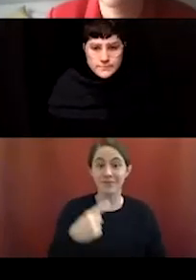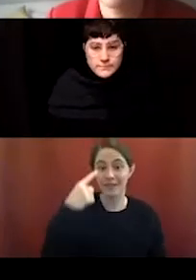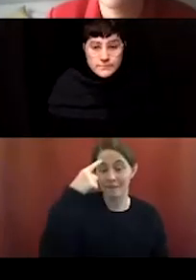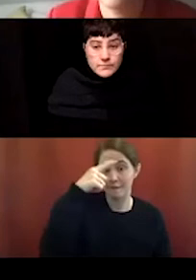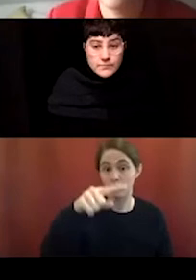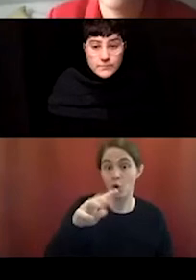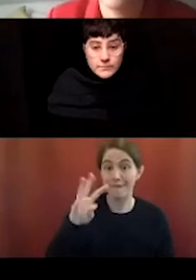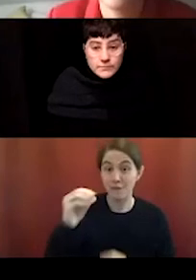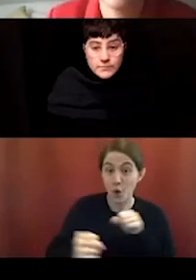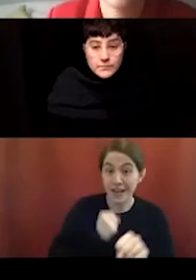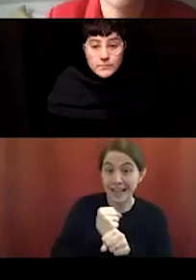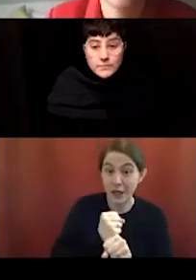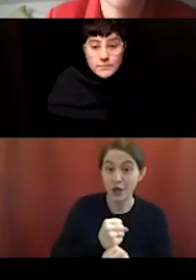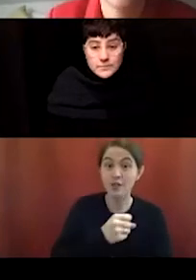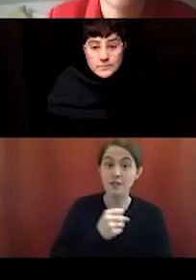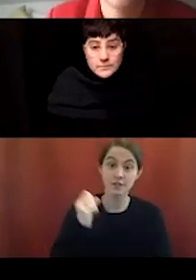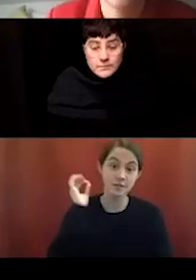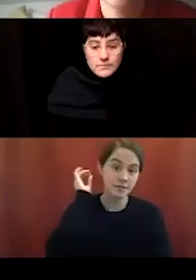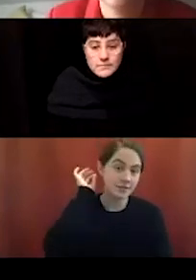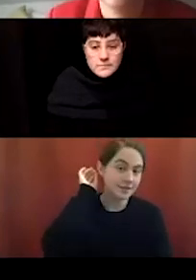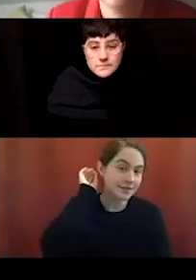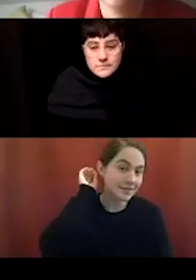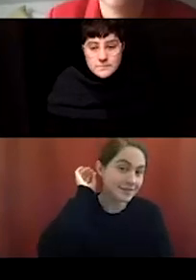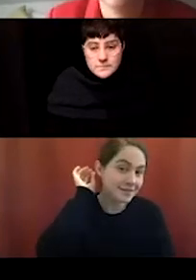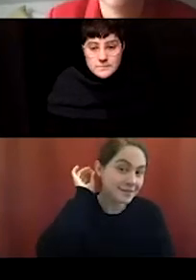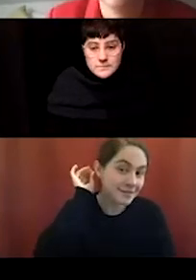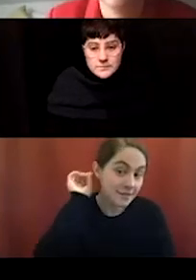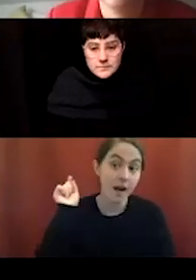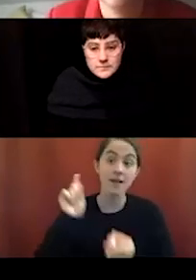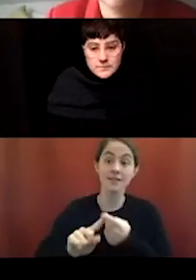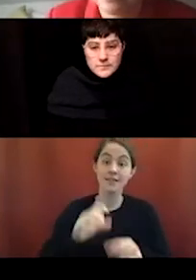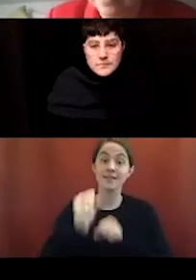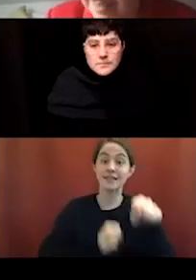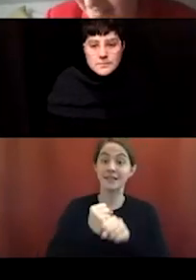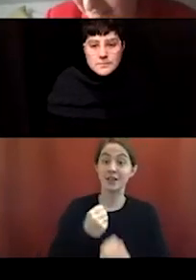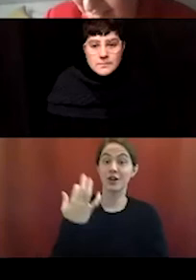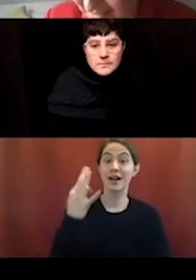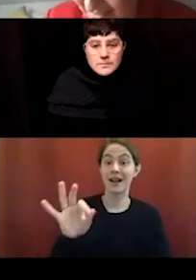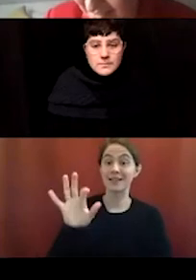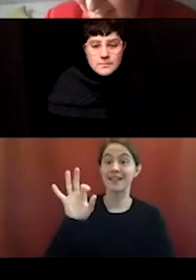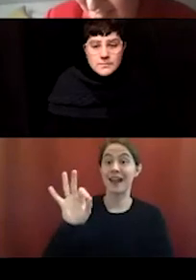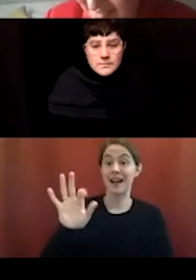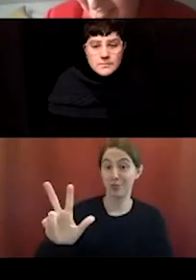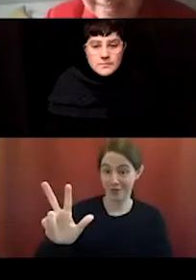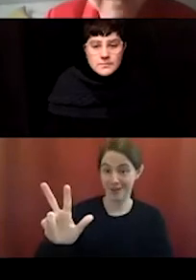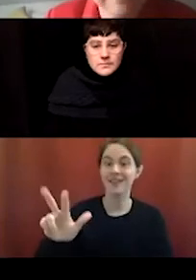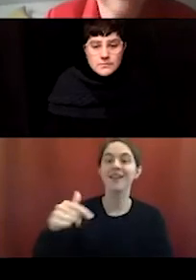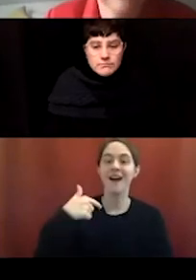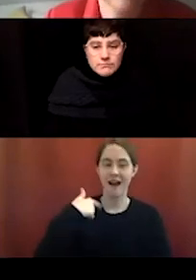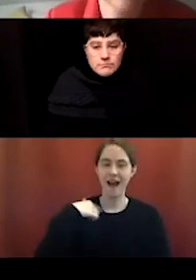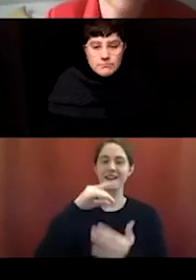my mind until in 93, I believe, I designed what I